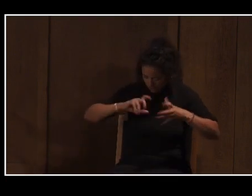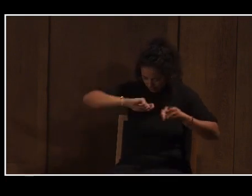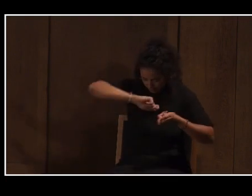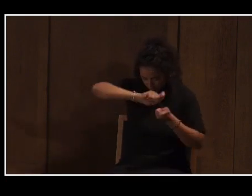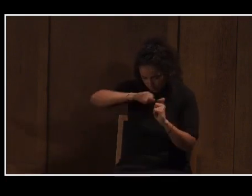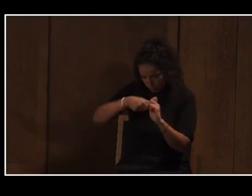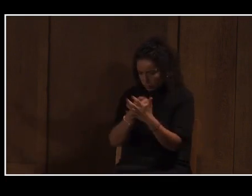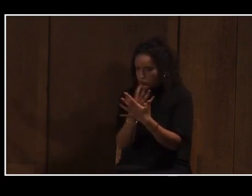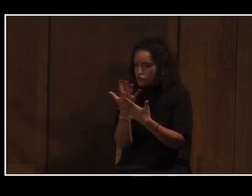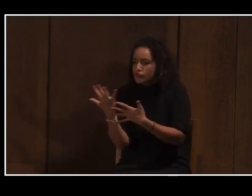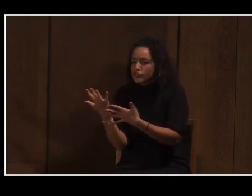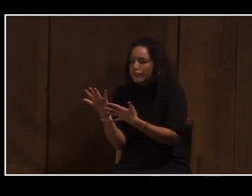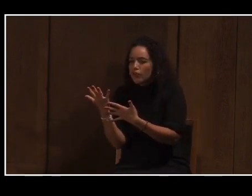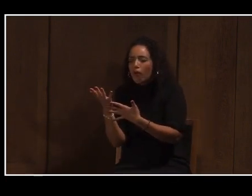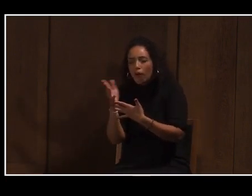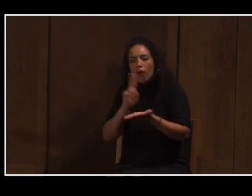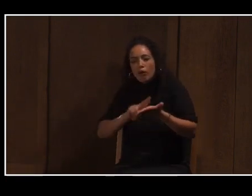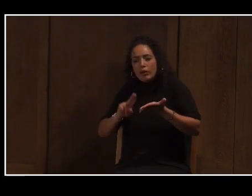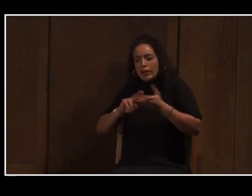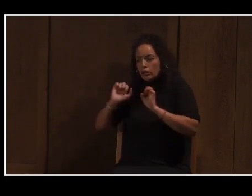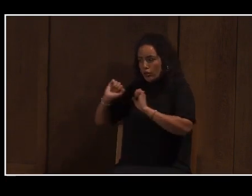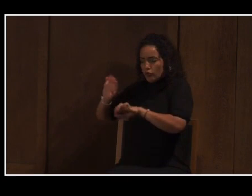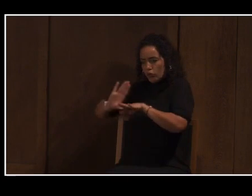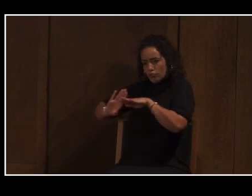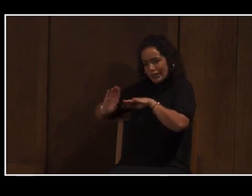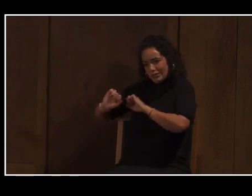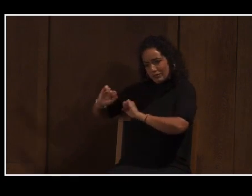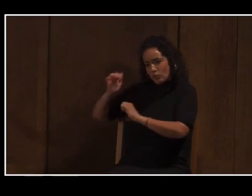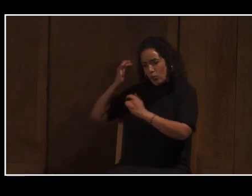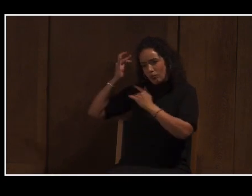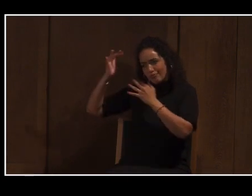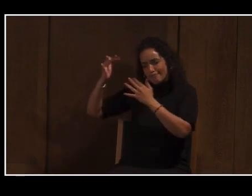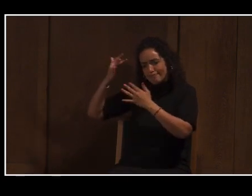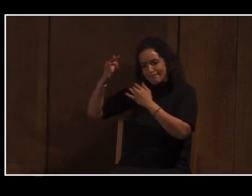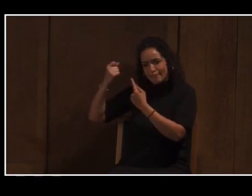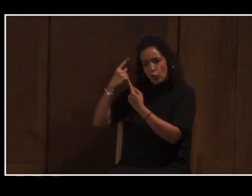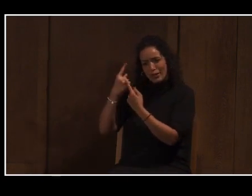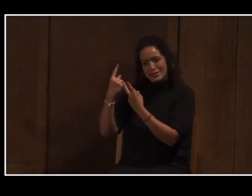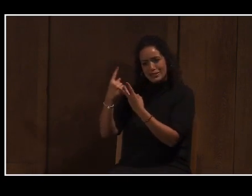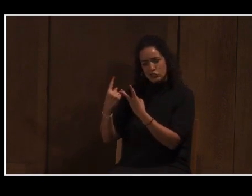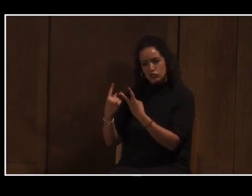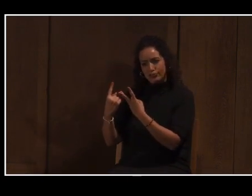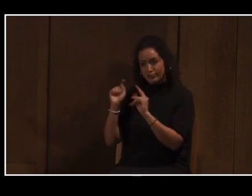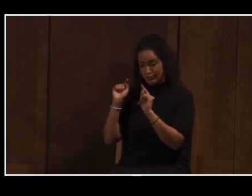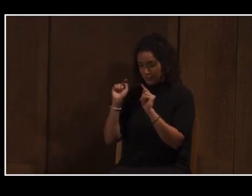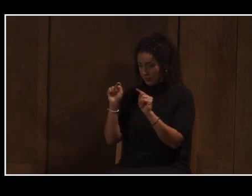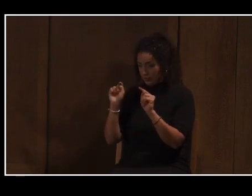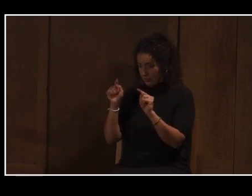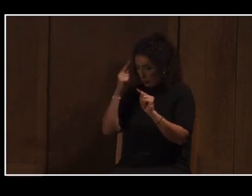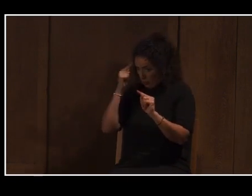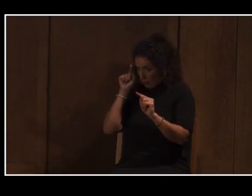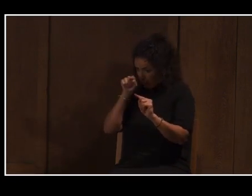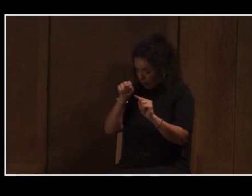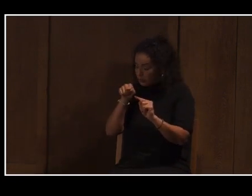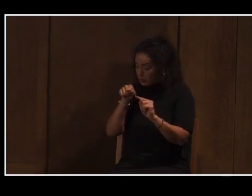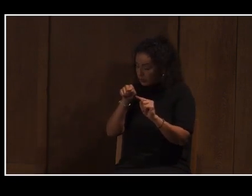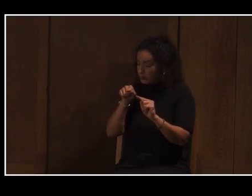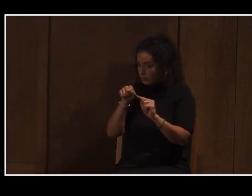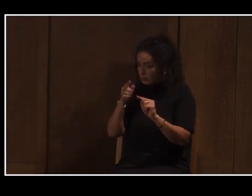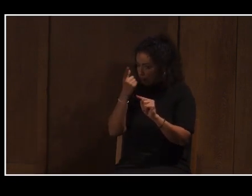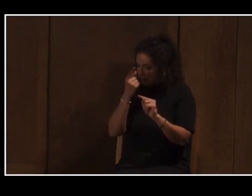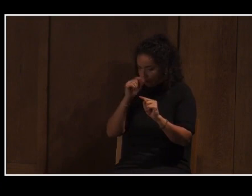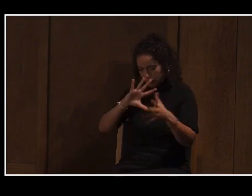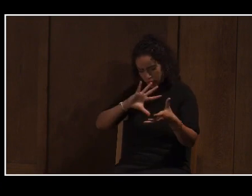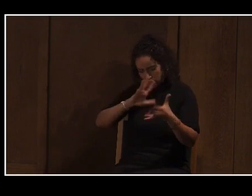of your practices and your thinking. And do you think this is something which can benefit in terms